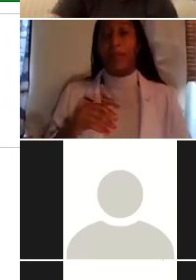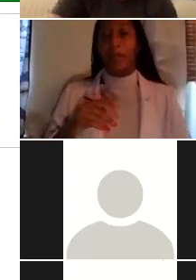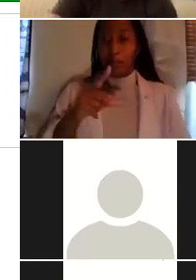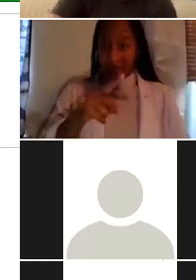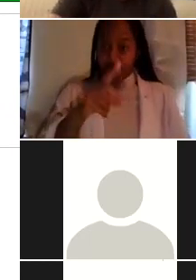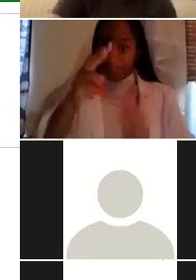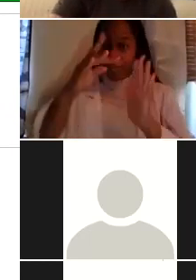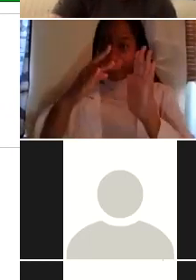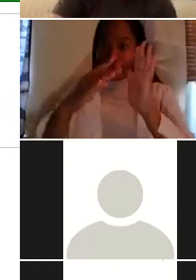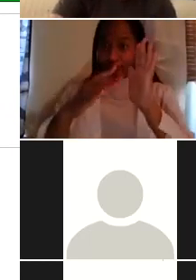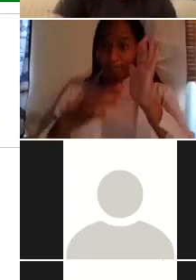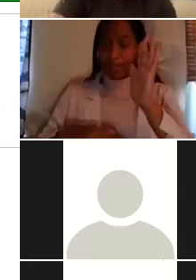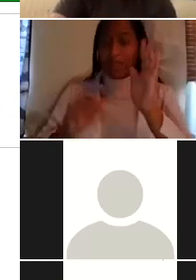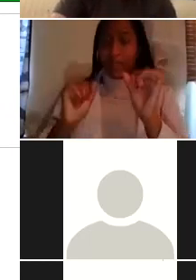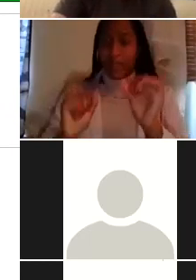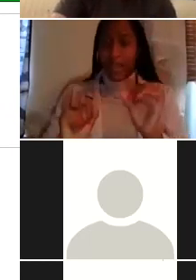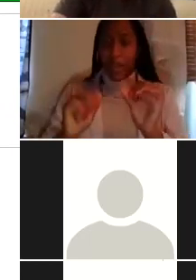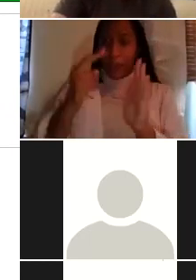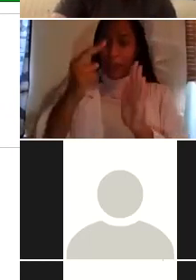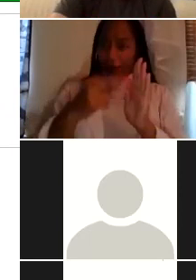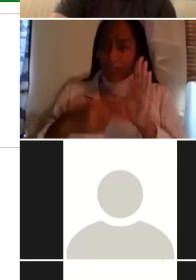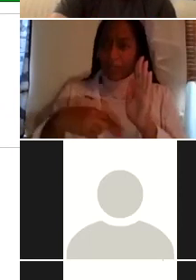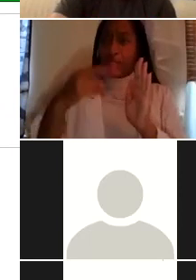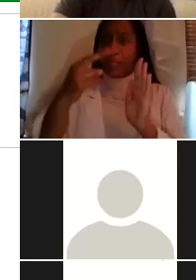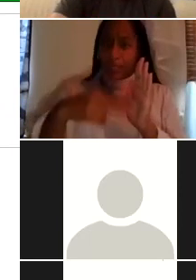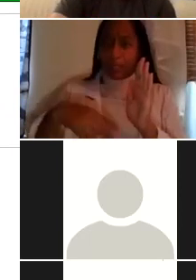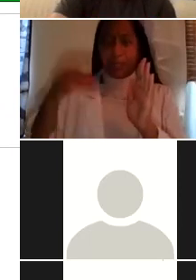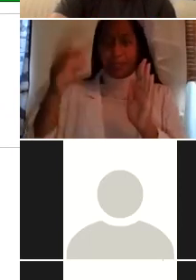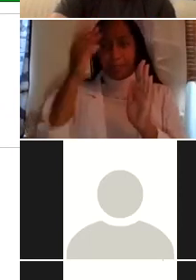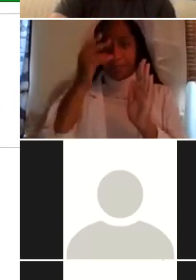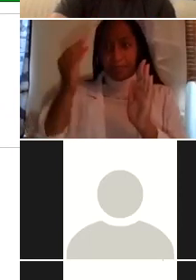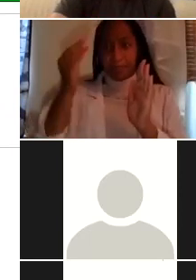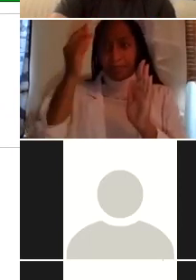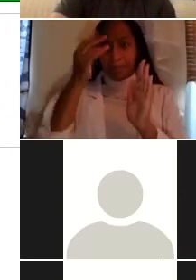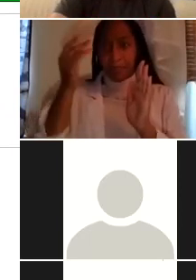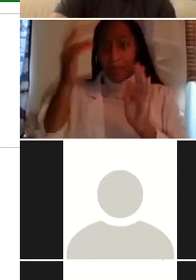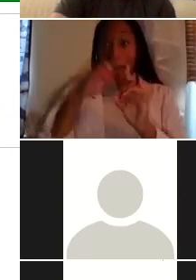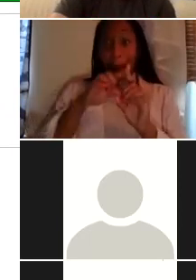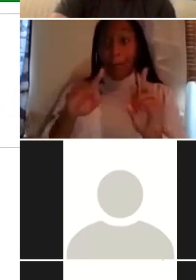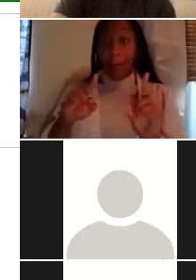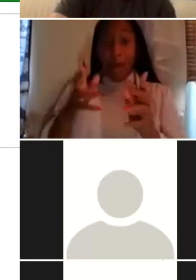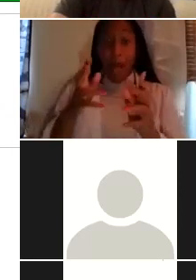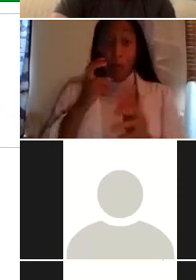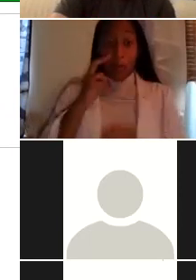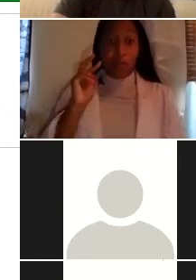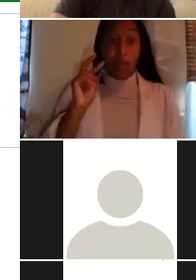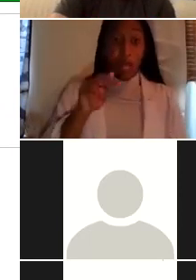and digest, but I like to have an opportunity to look at a couple of problems on this